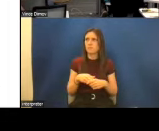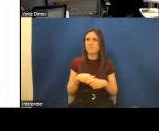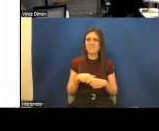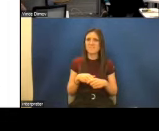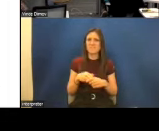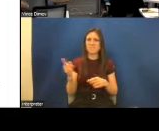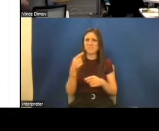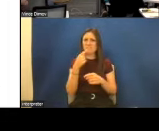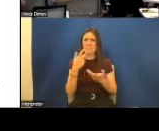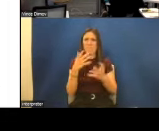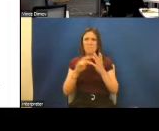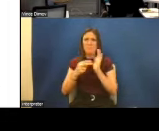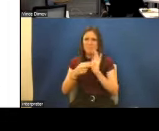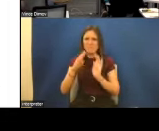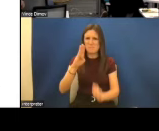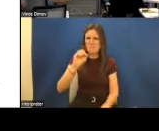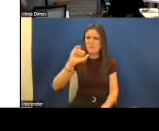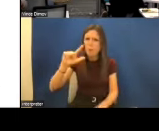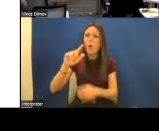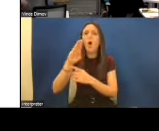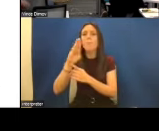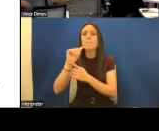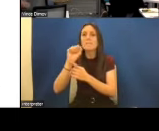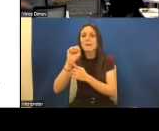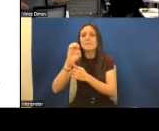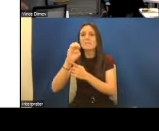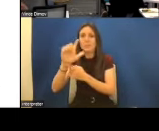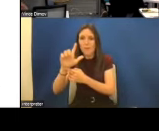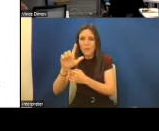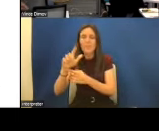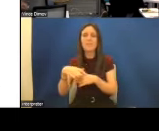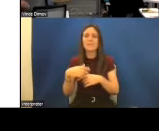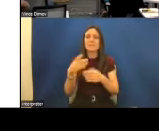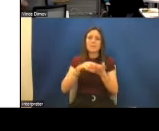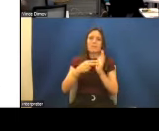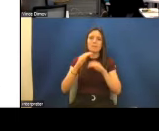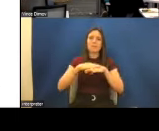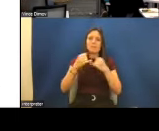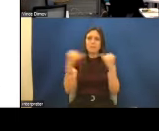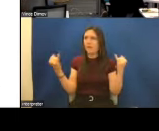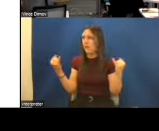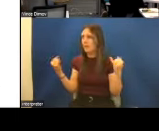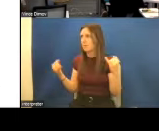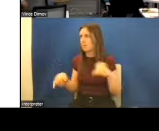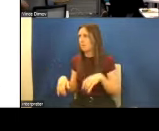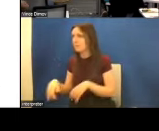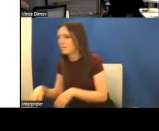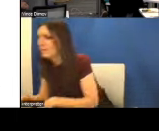talked fast. I'm already over time I just want again. this on the Allison, I feel your recording pain. right?